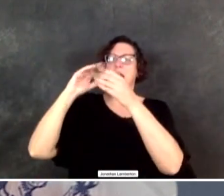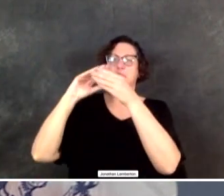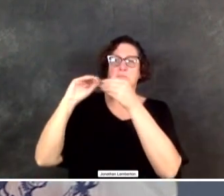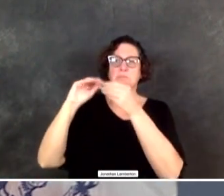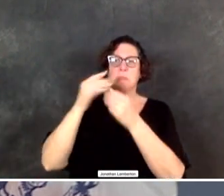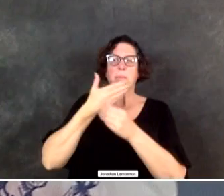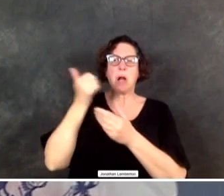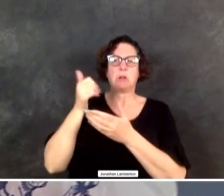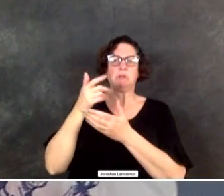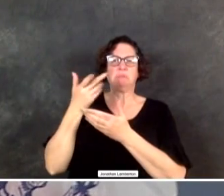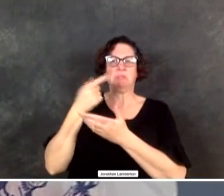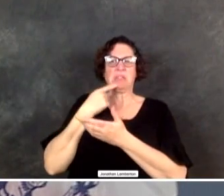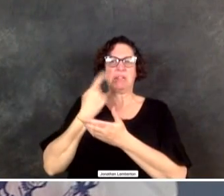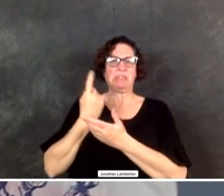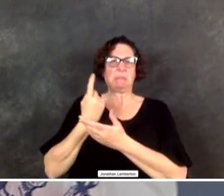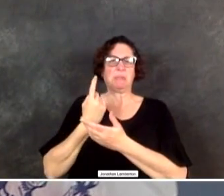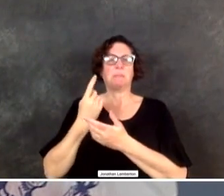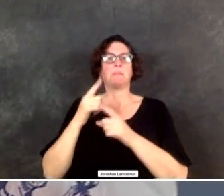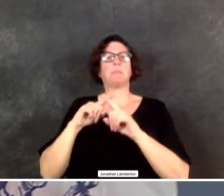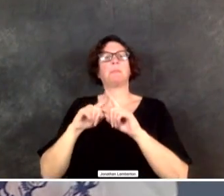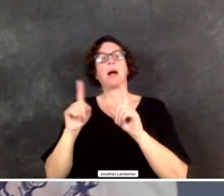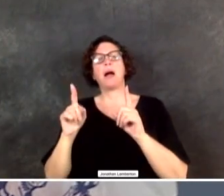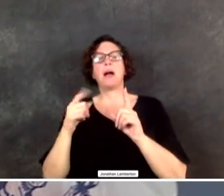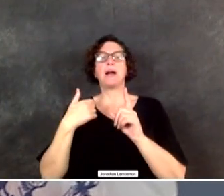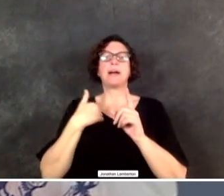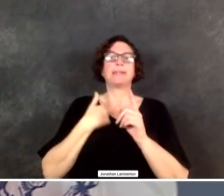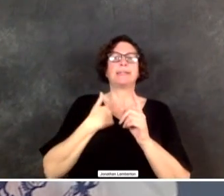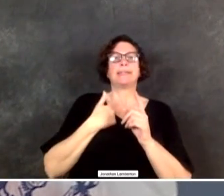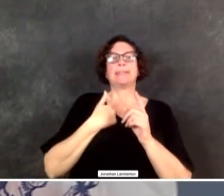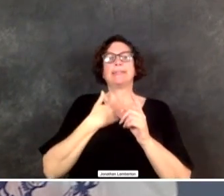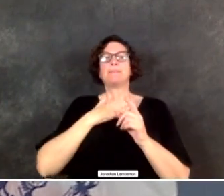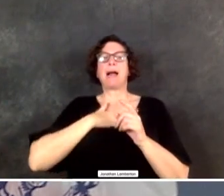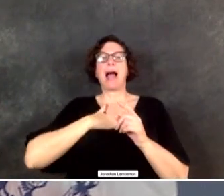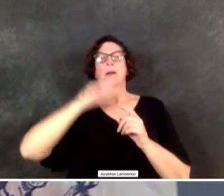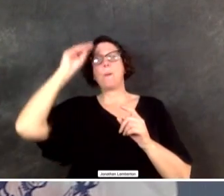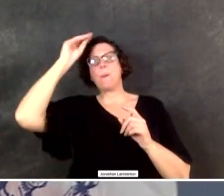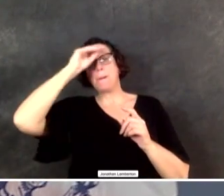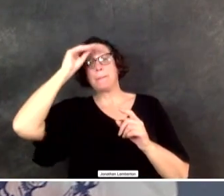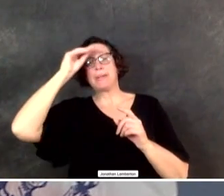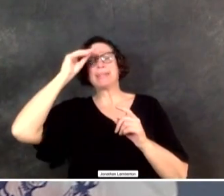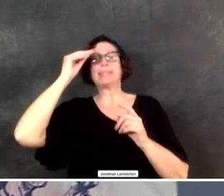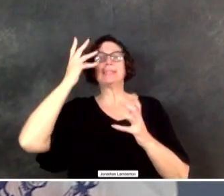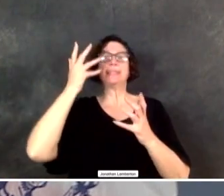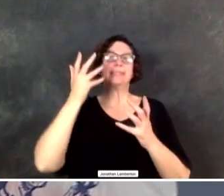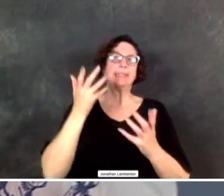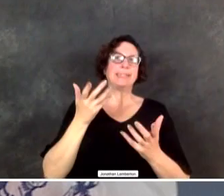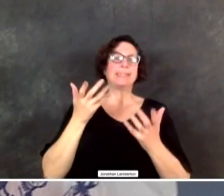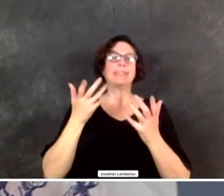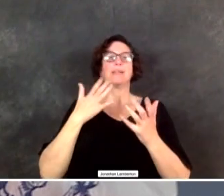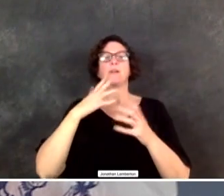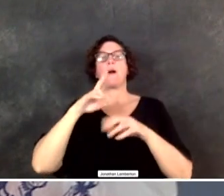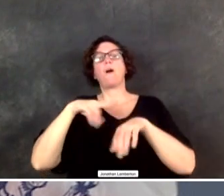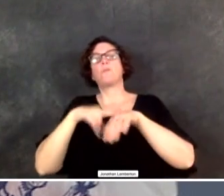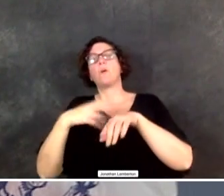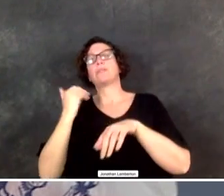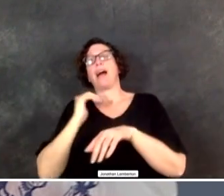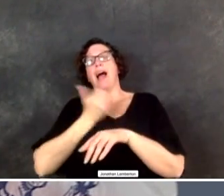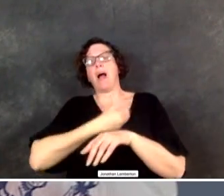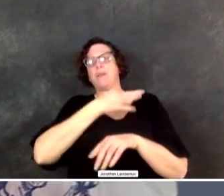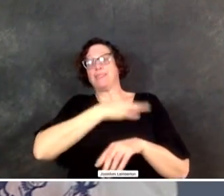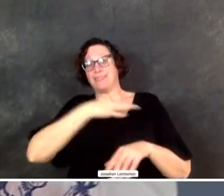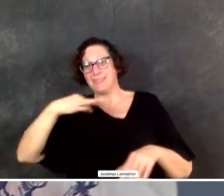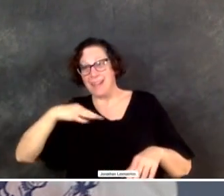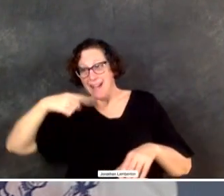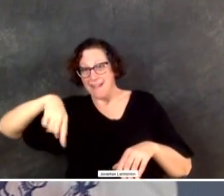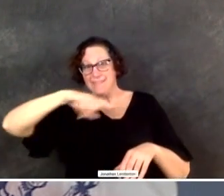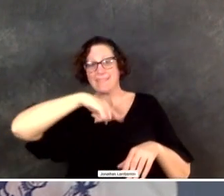course, the people who do the work, our educators and the people who staff our buildings, have been wanting to know what was going to happen